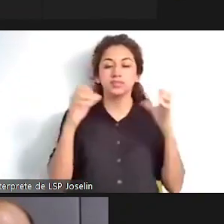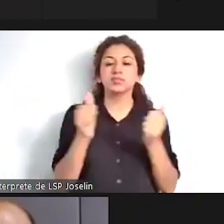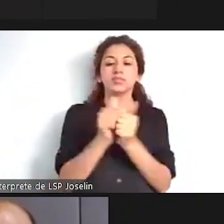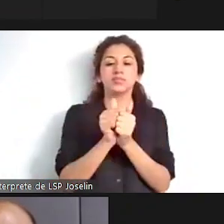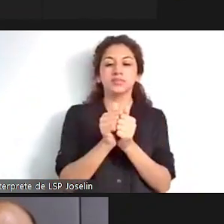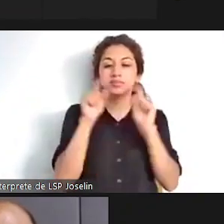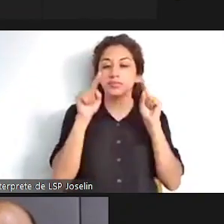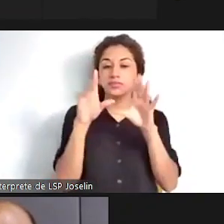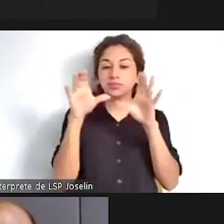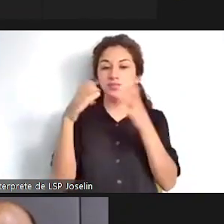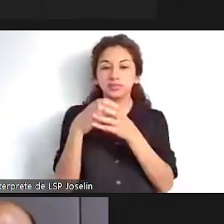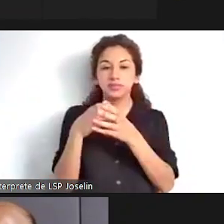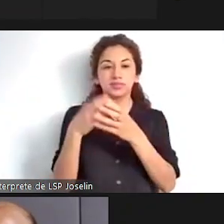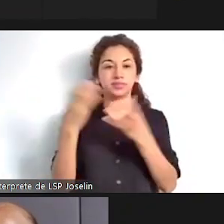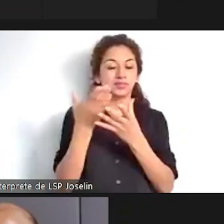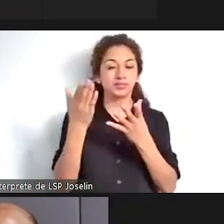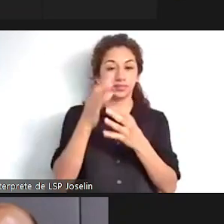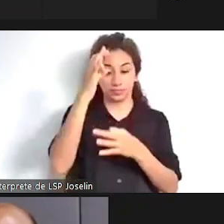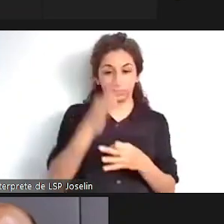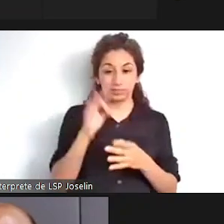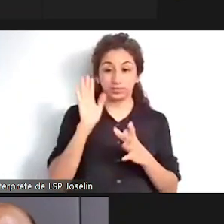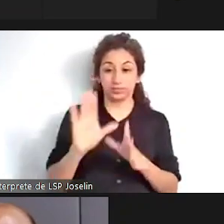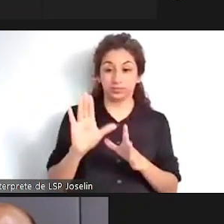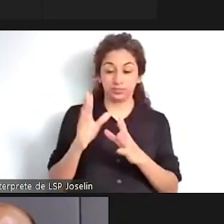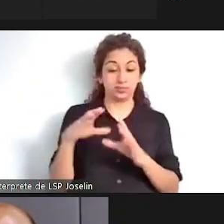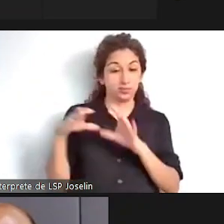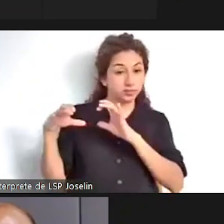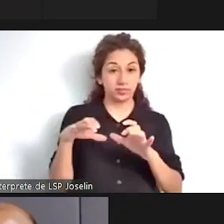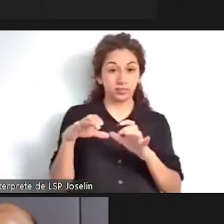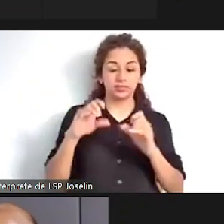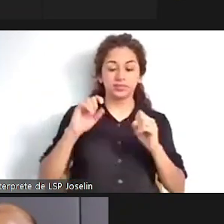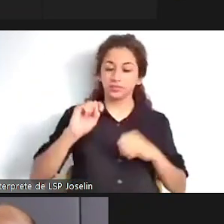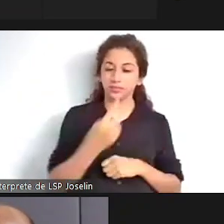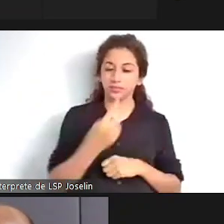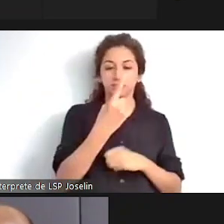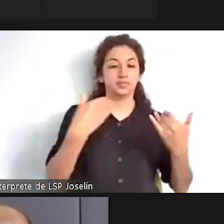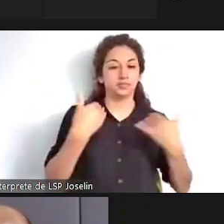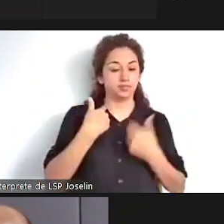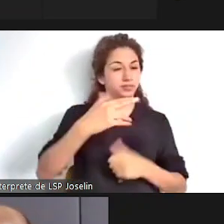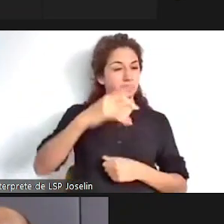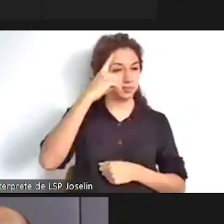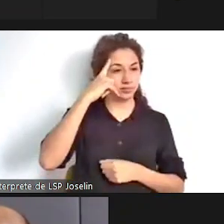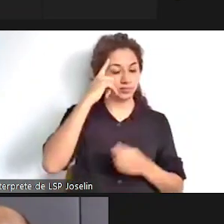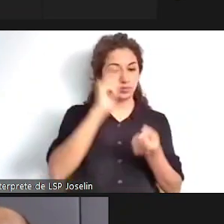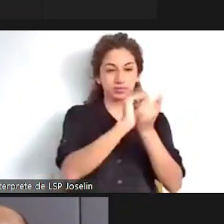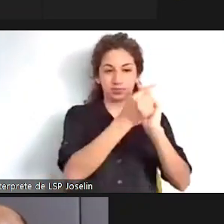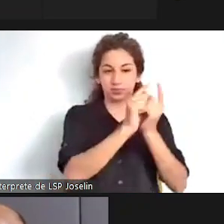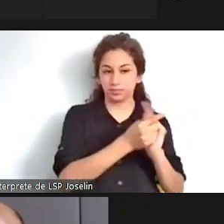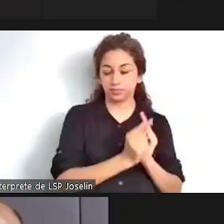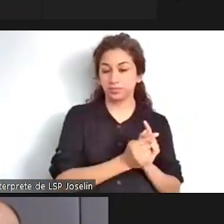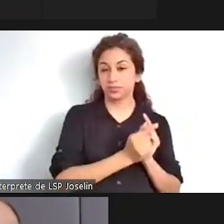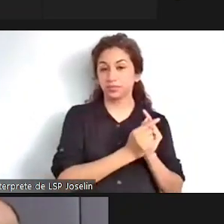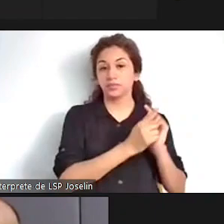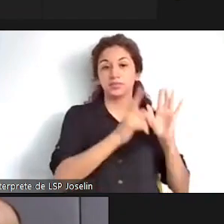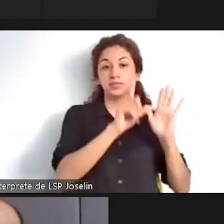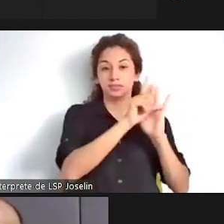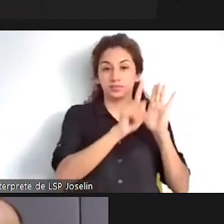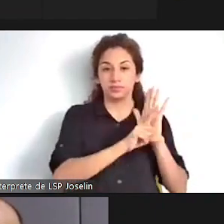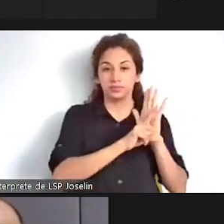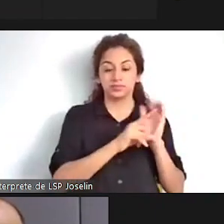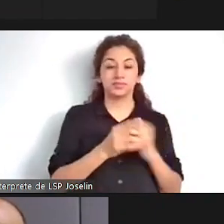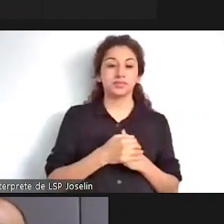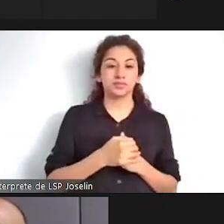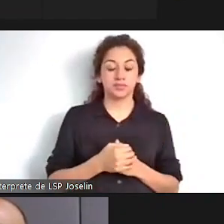uh judiciary but with this emphasis at the work it has to be thought about with a